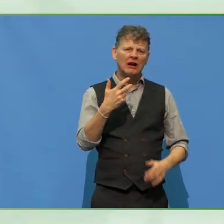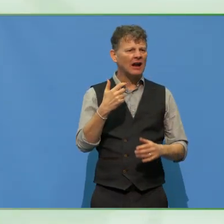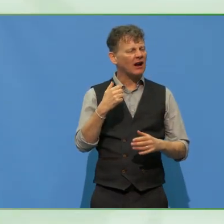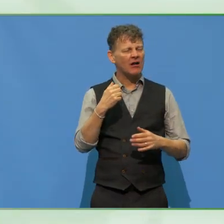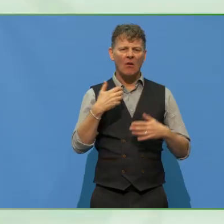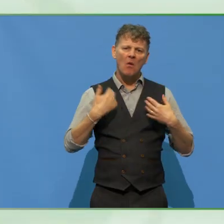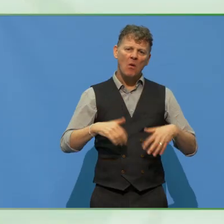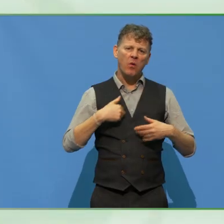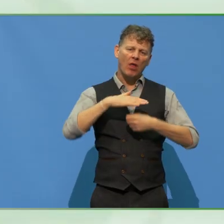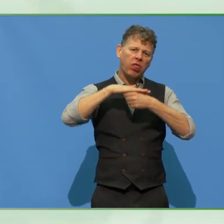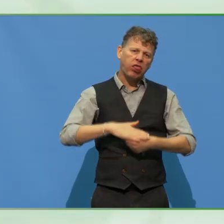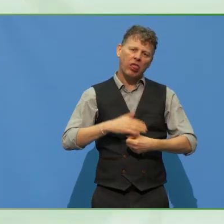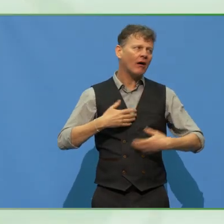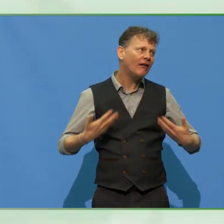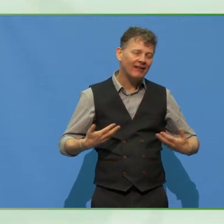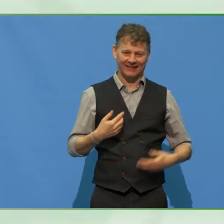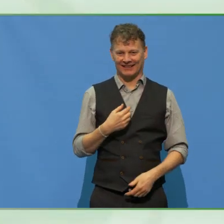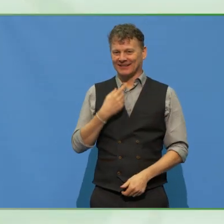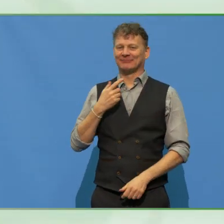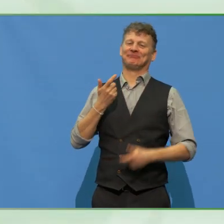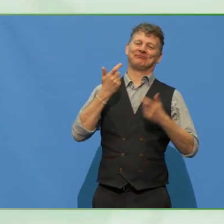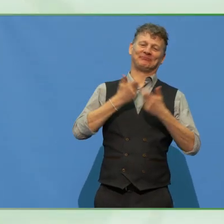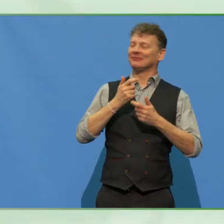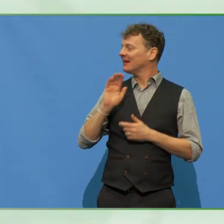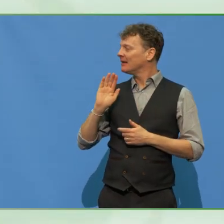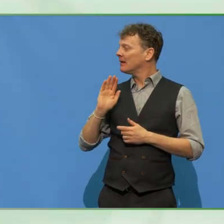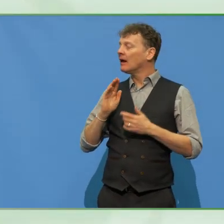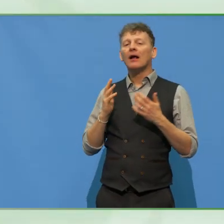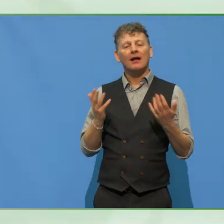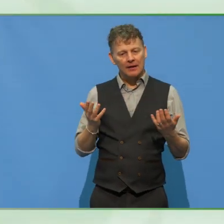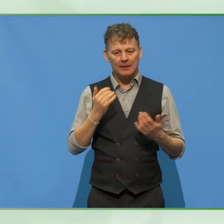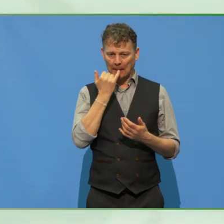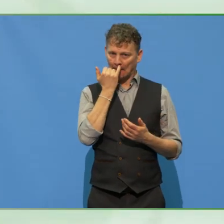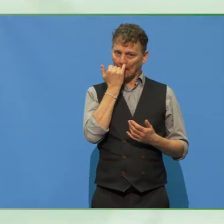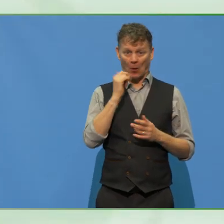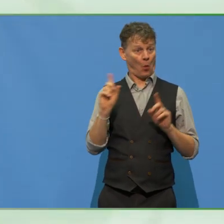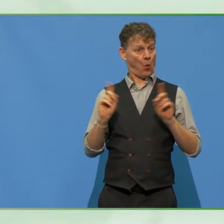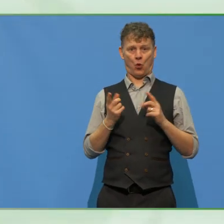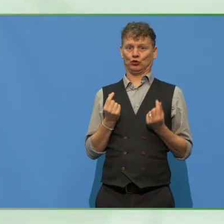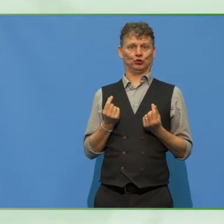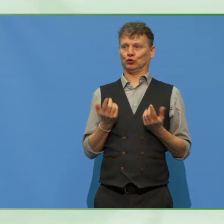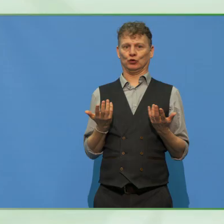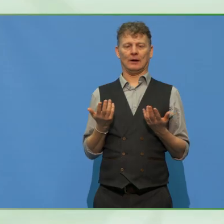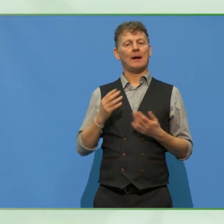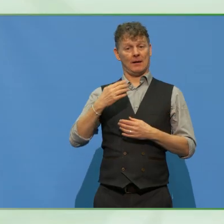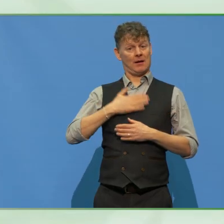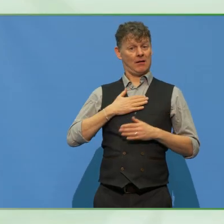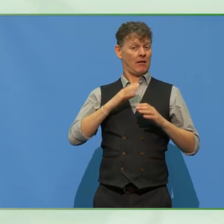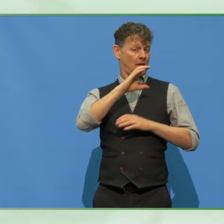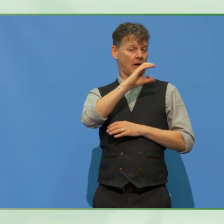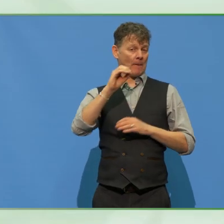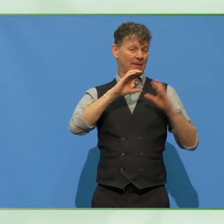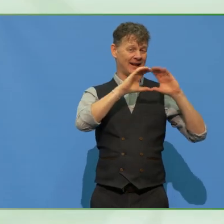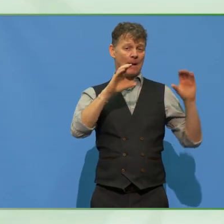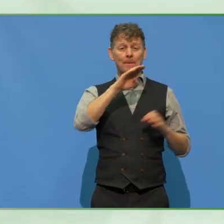credit here. Okay, it was a pandemic. But I do. One, I think Microsoft, as one of